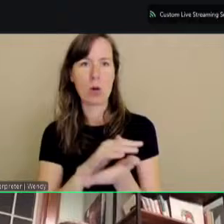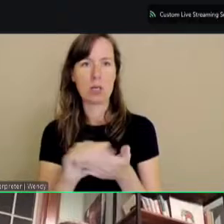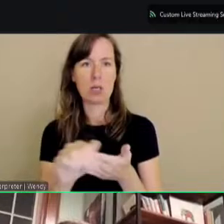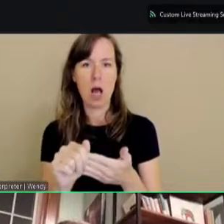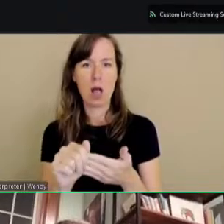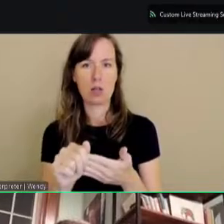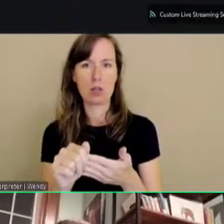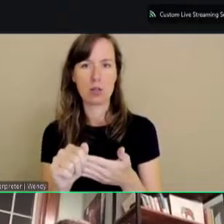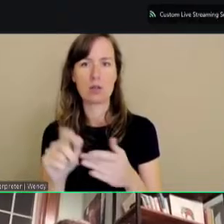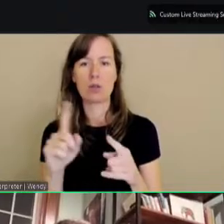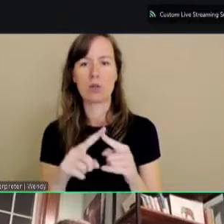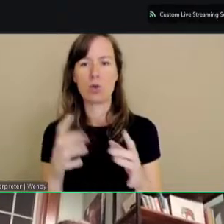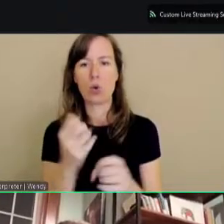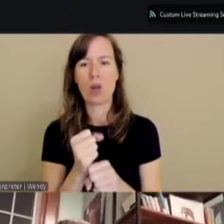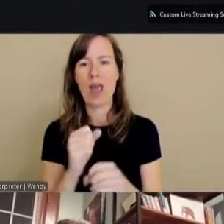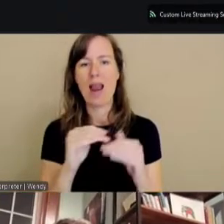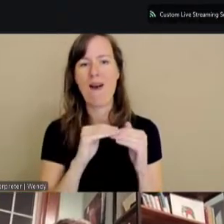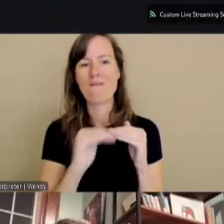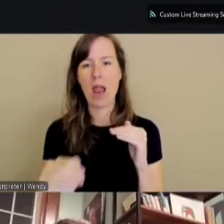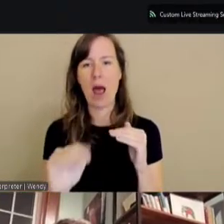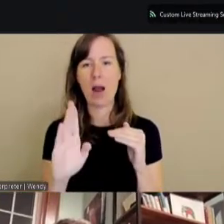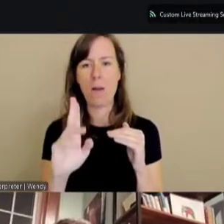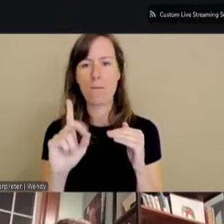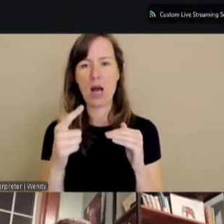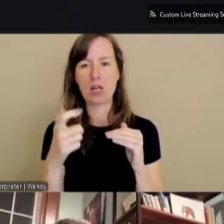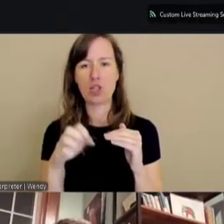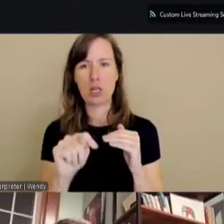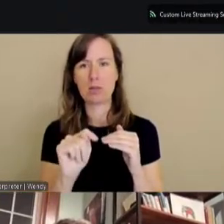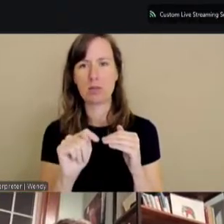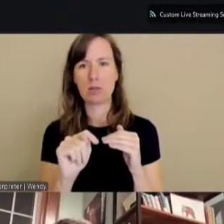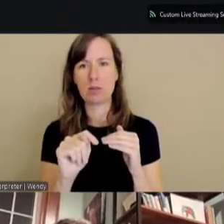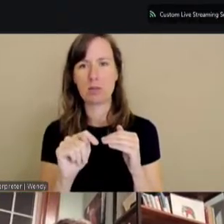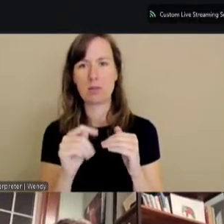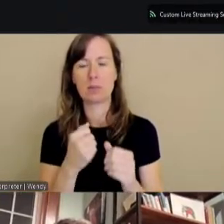get to a flat budget. If remained at